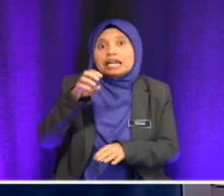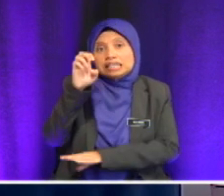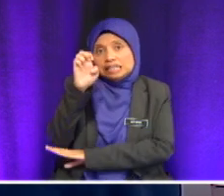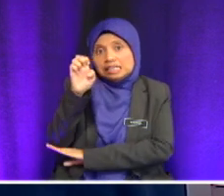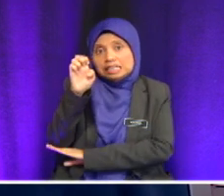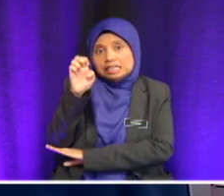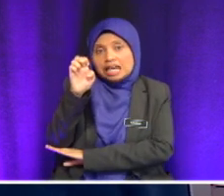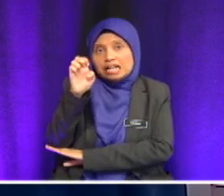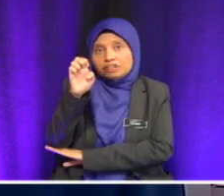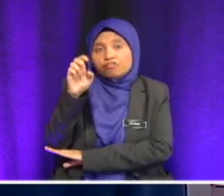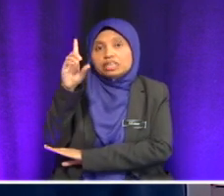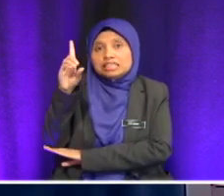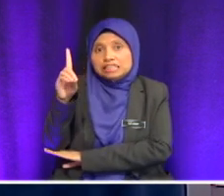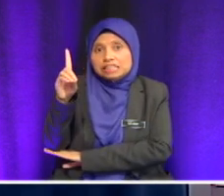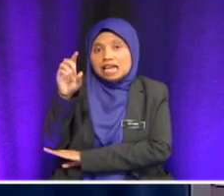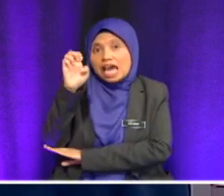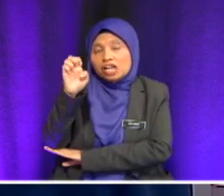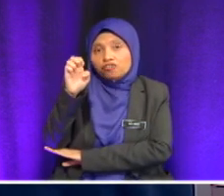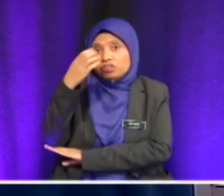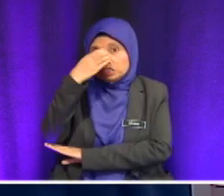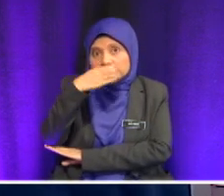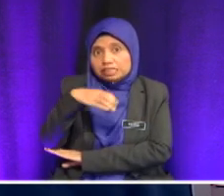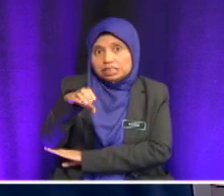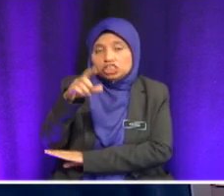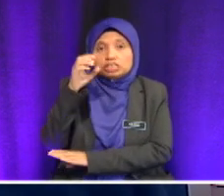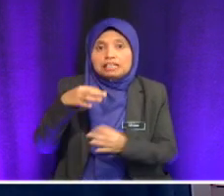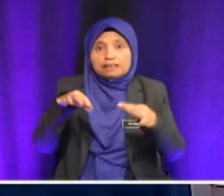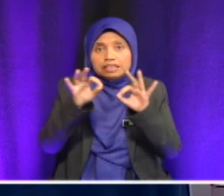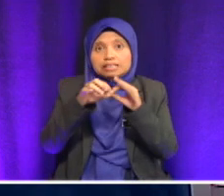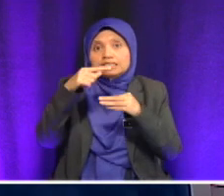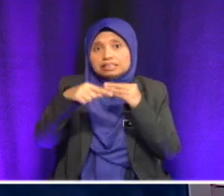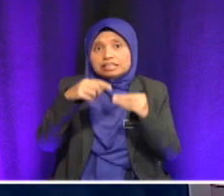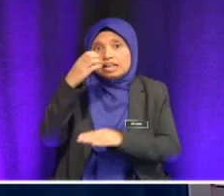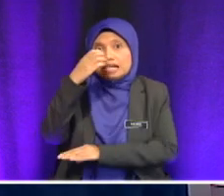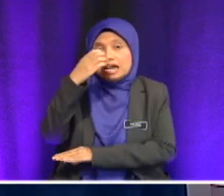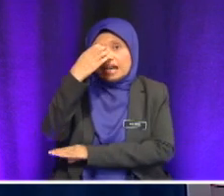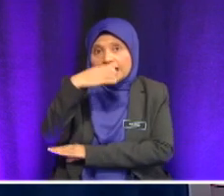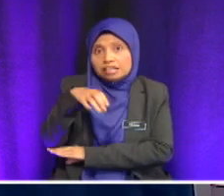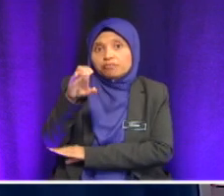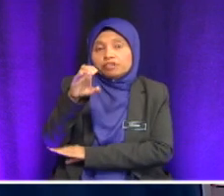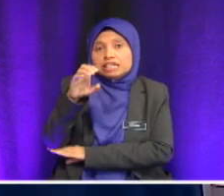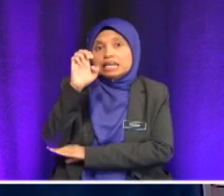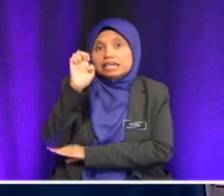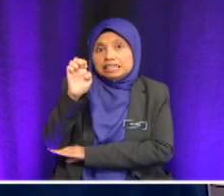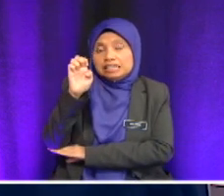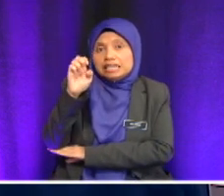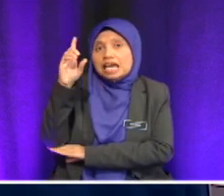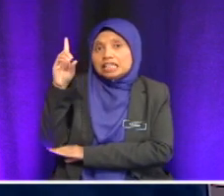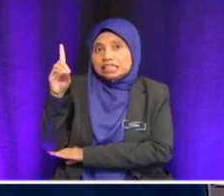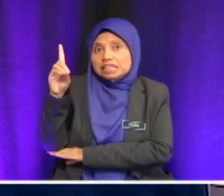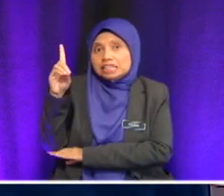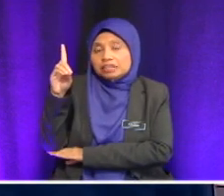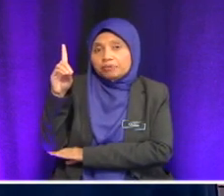or even a dolphin. So if they think that the statement is related to an elephant, they are going to put up a letter E. Show me your letter E,